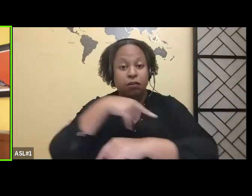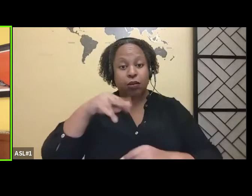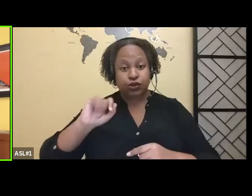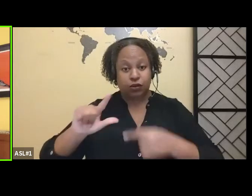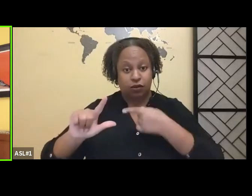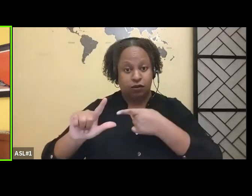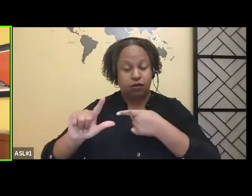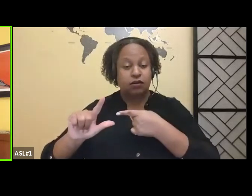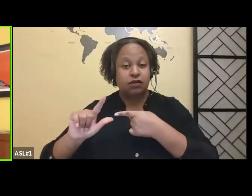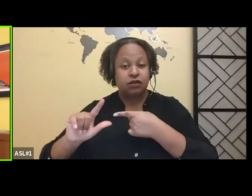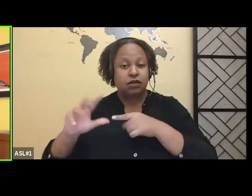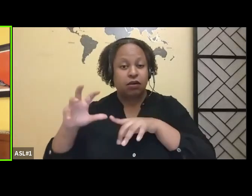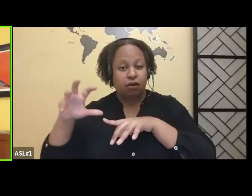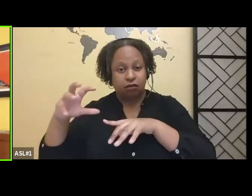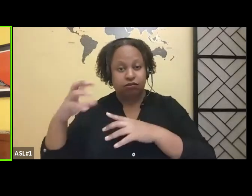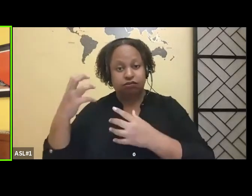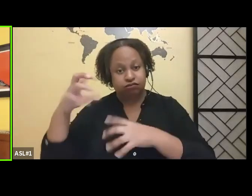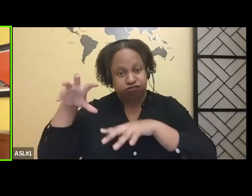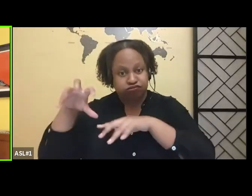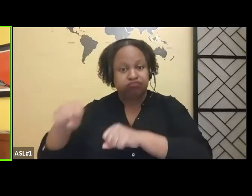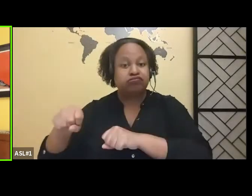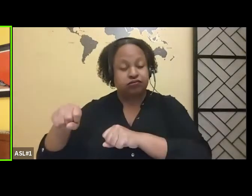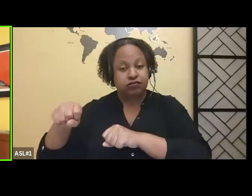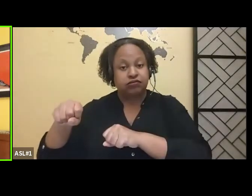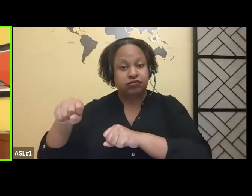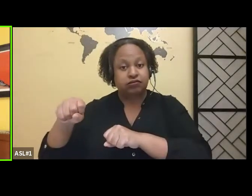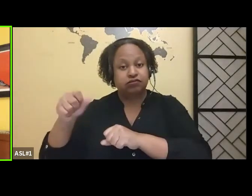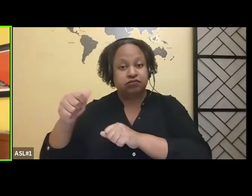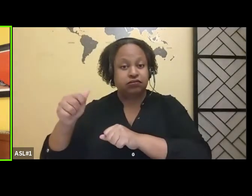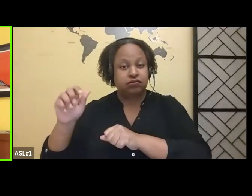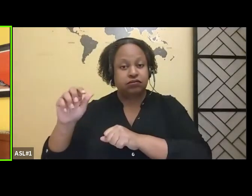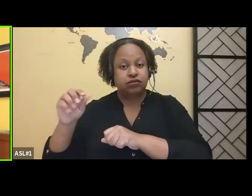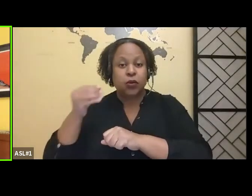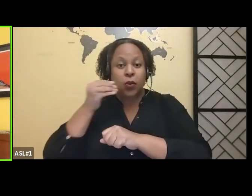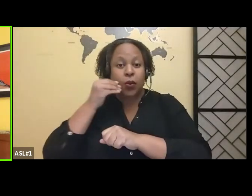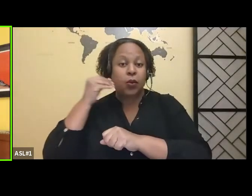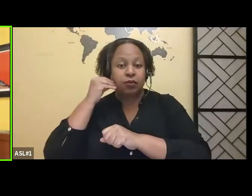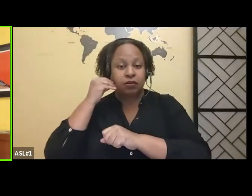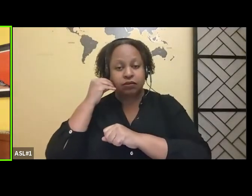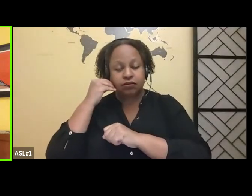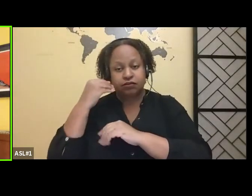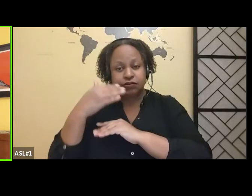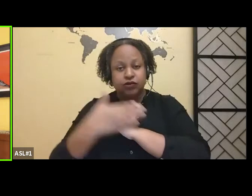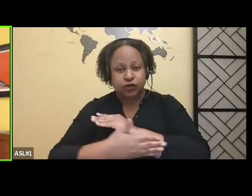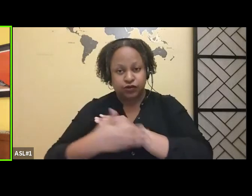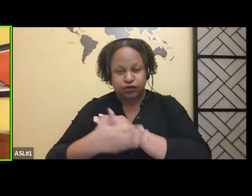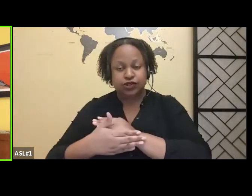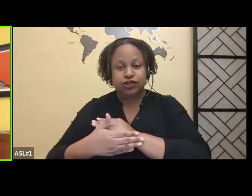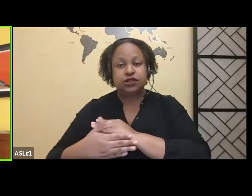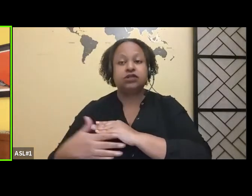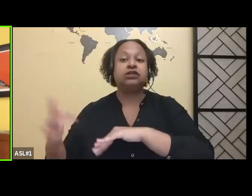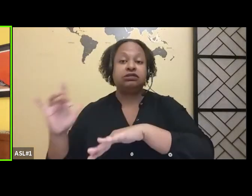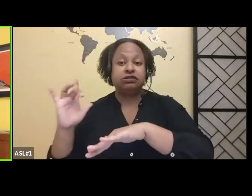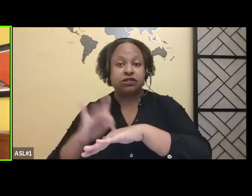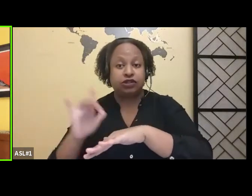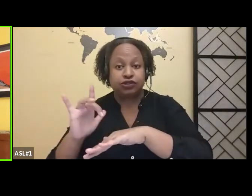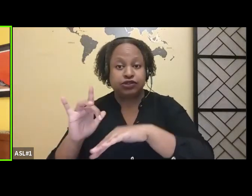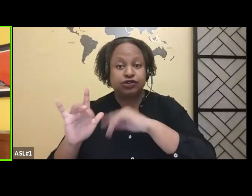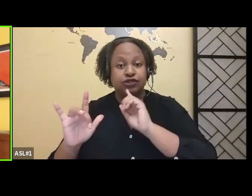under imperial rule. He walked the land of Cabo Verde. He walked the land of